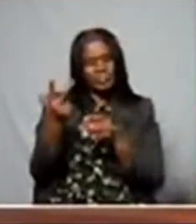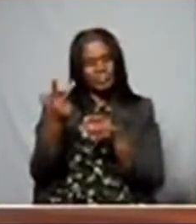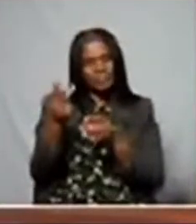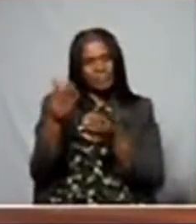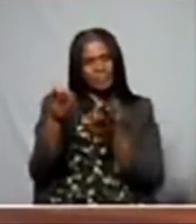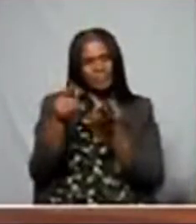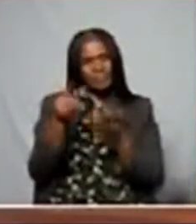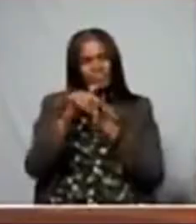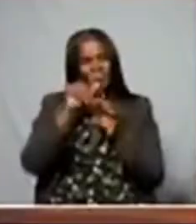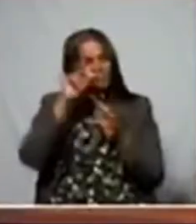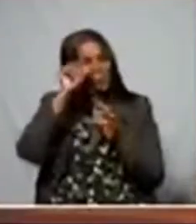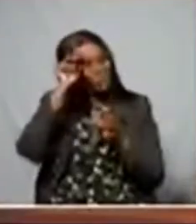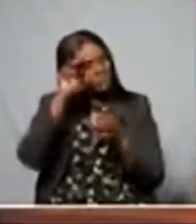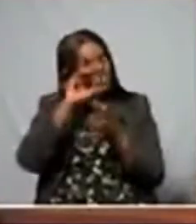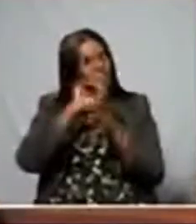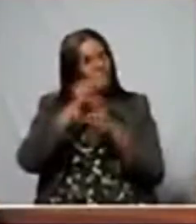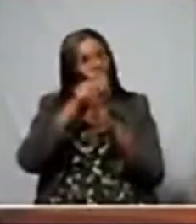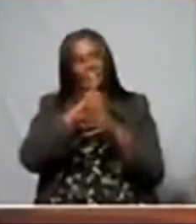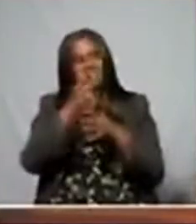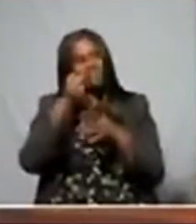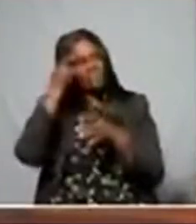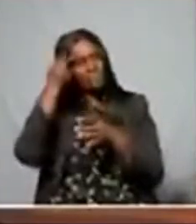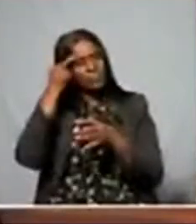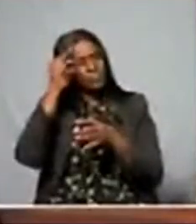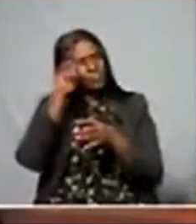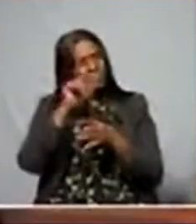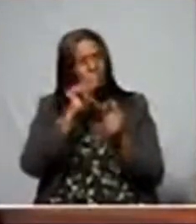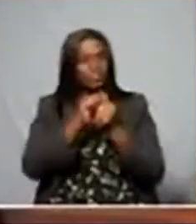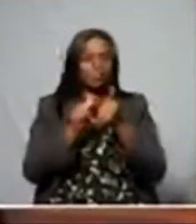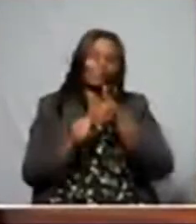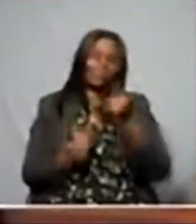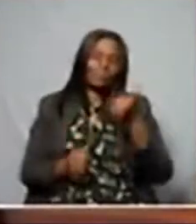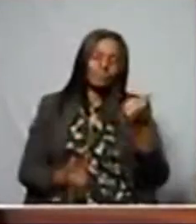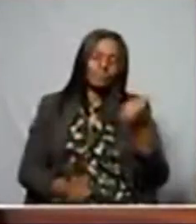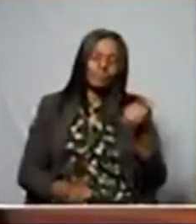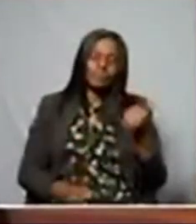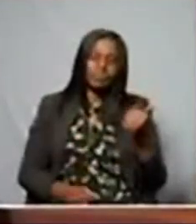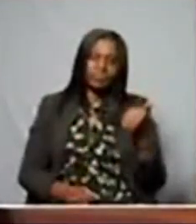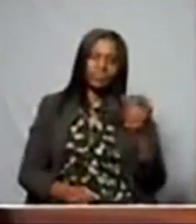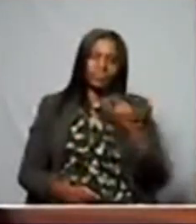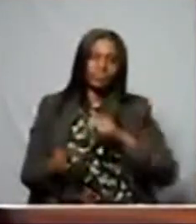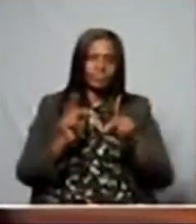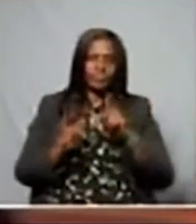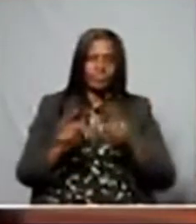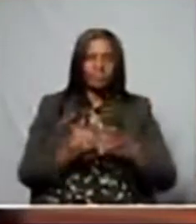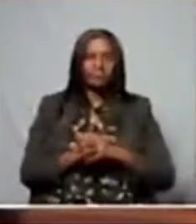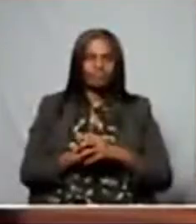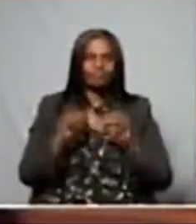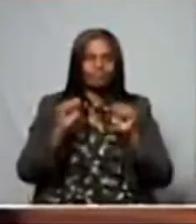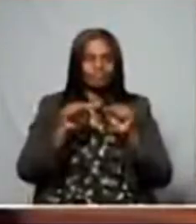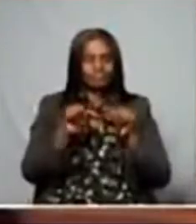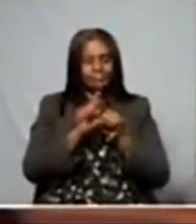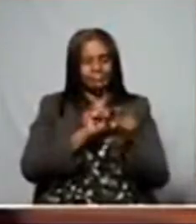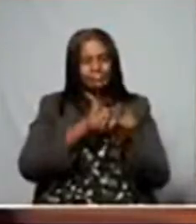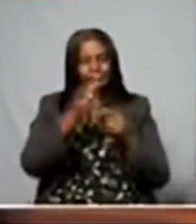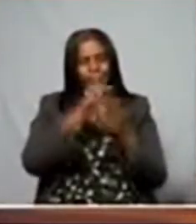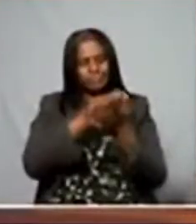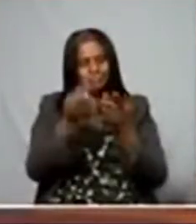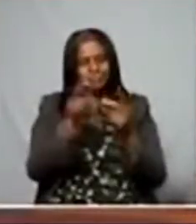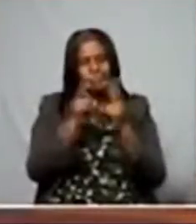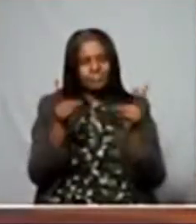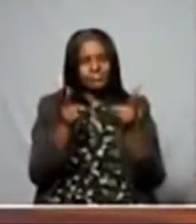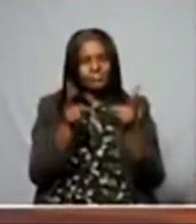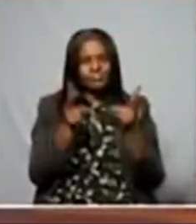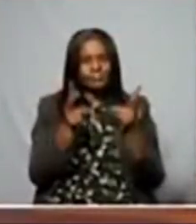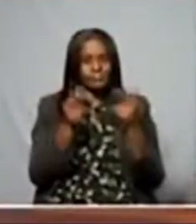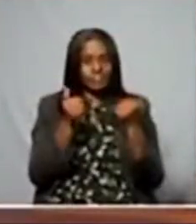in one ministry or across government ministries and other people, they tend to fail. So